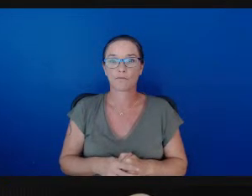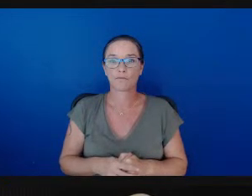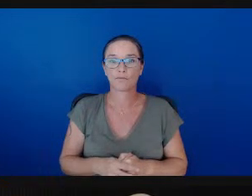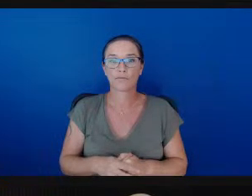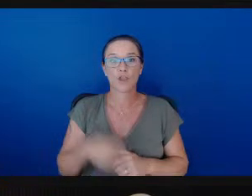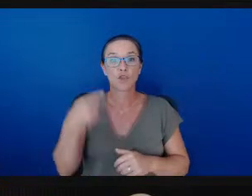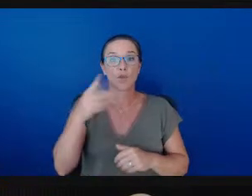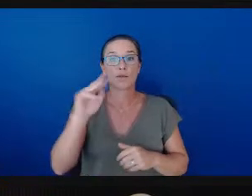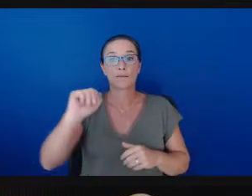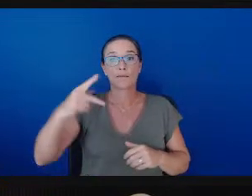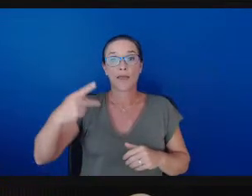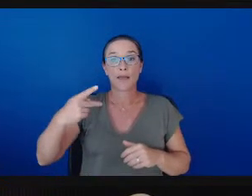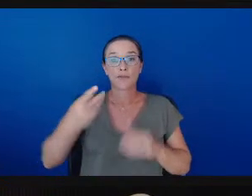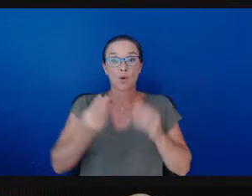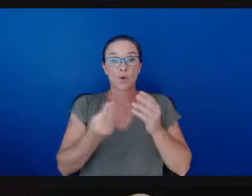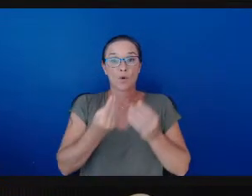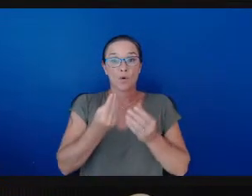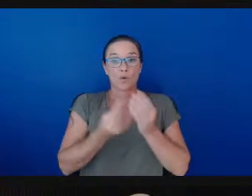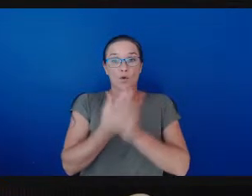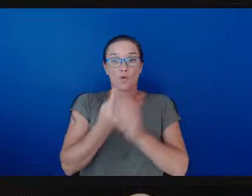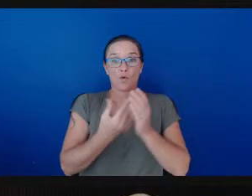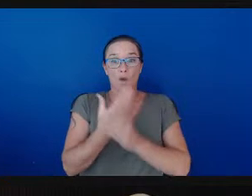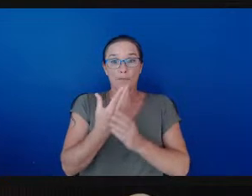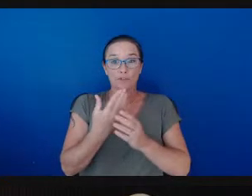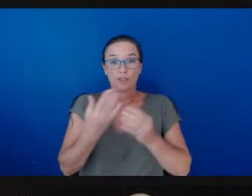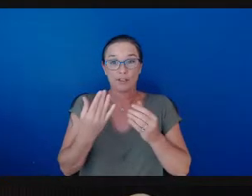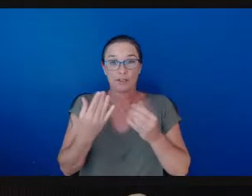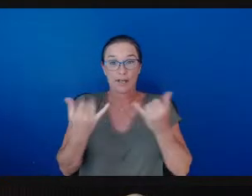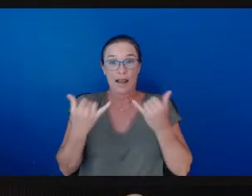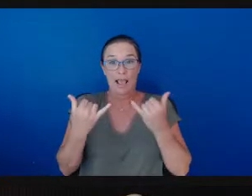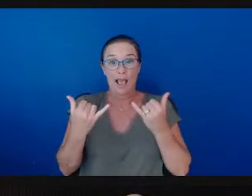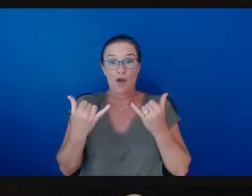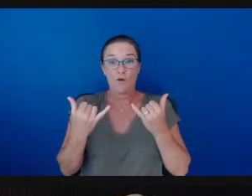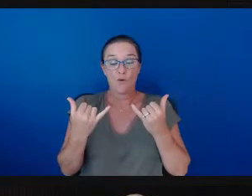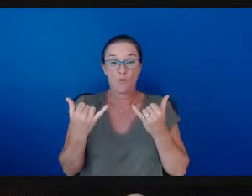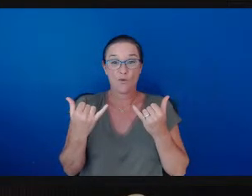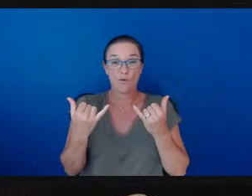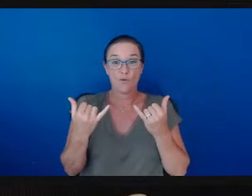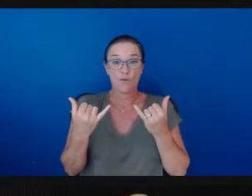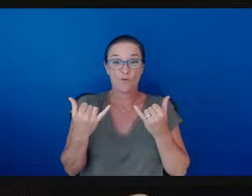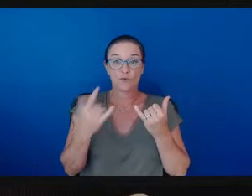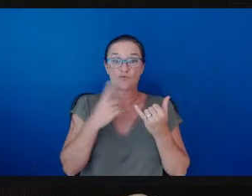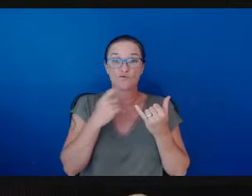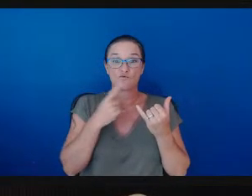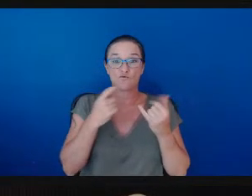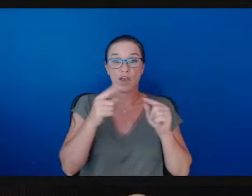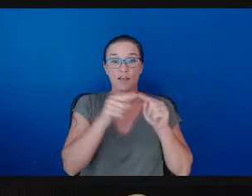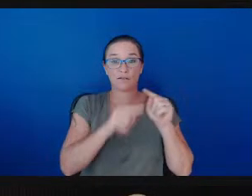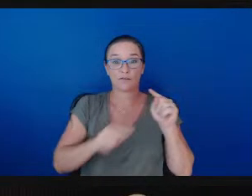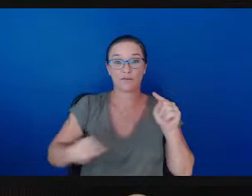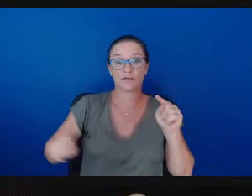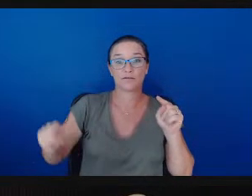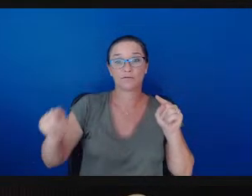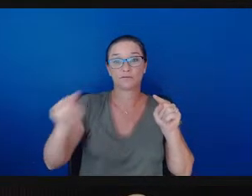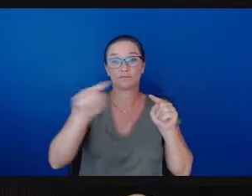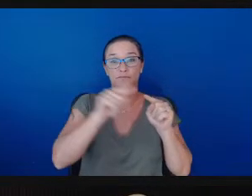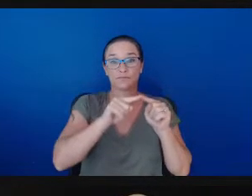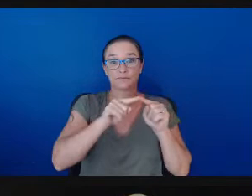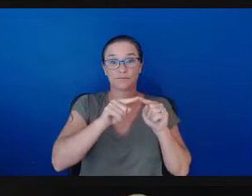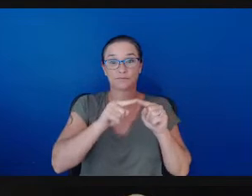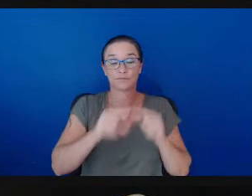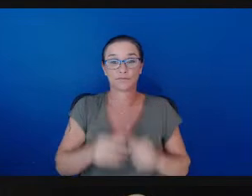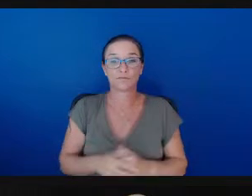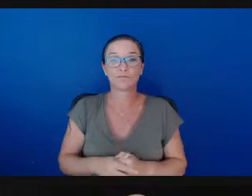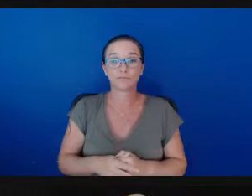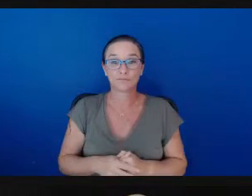our eruption site in this map now actually spans all the way from here and down, and then this whole bowl as well, something